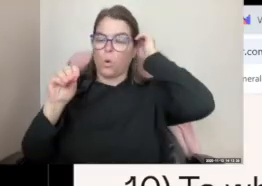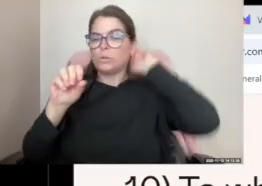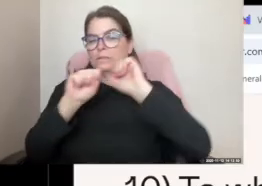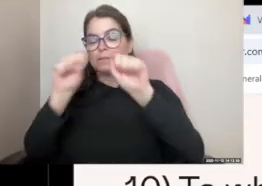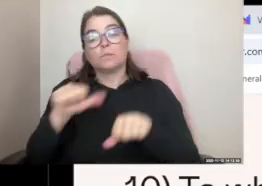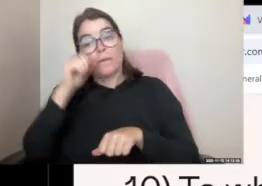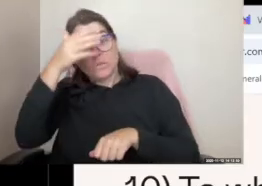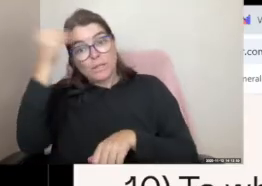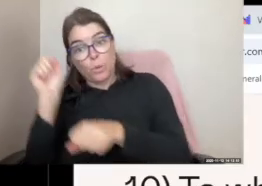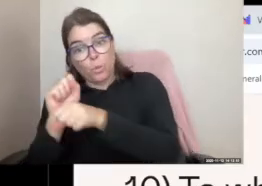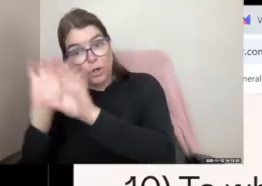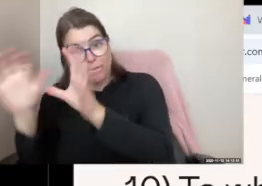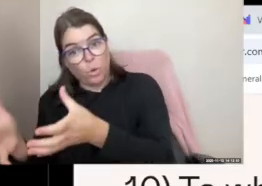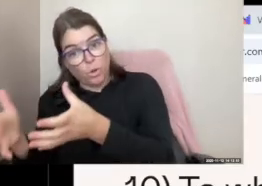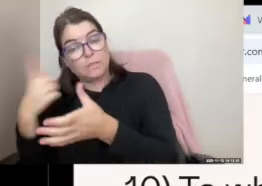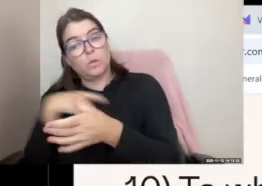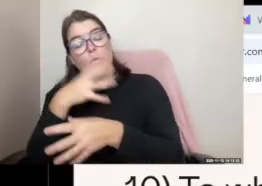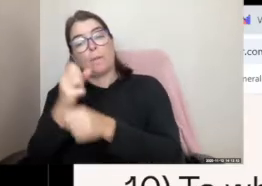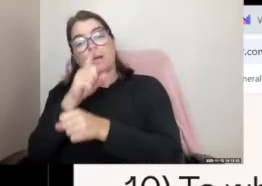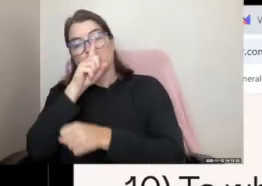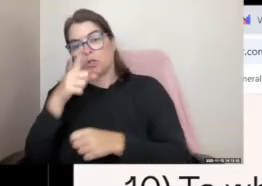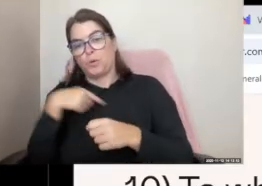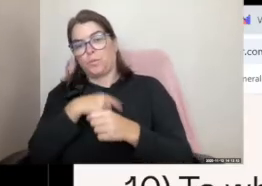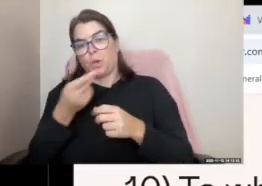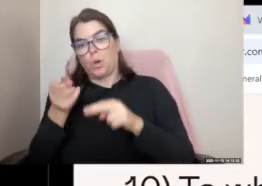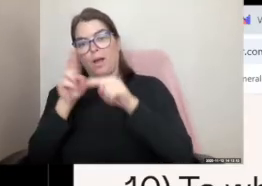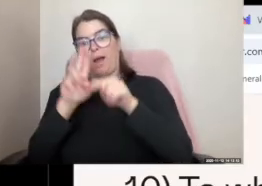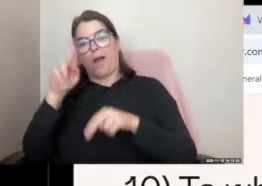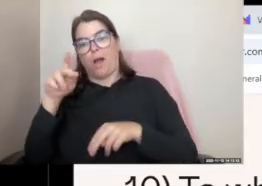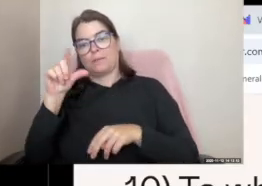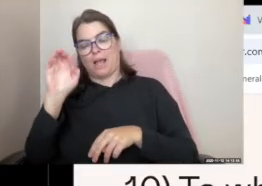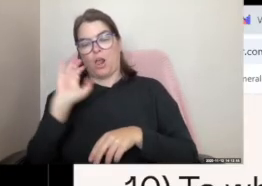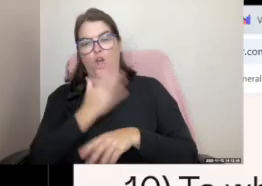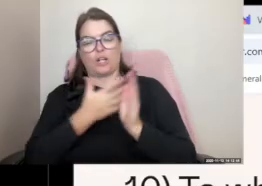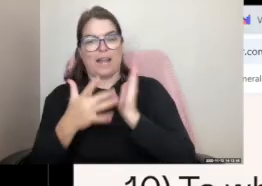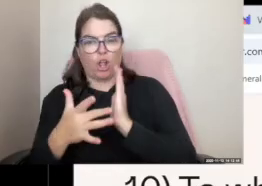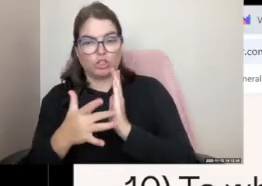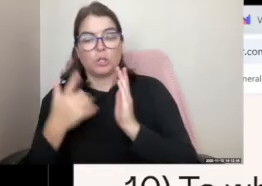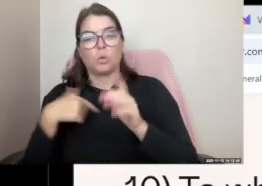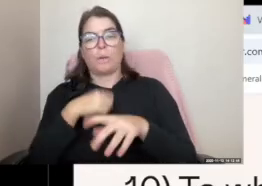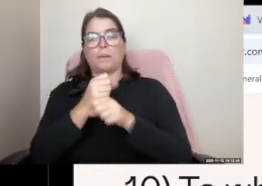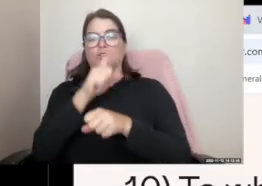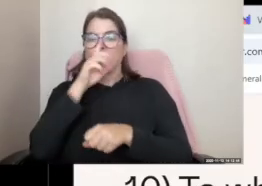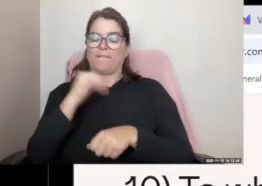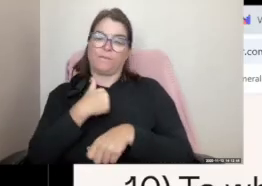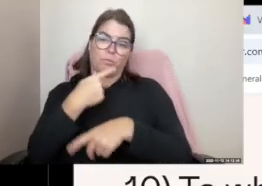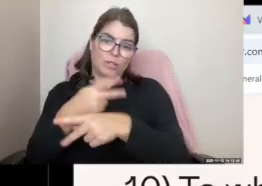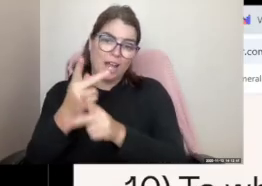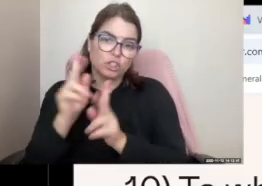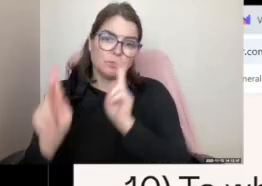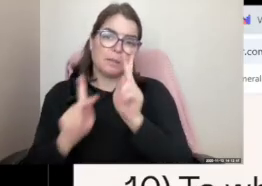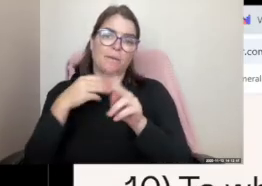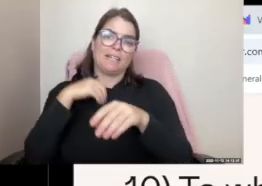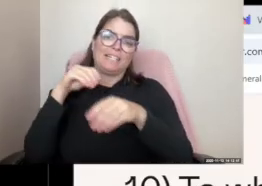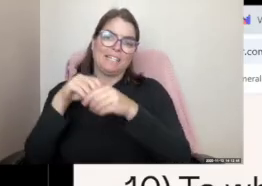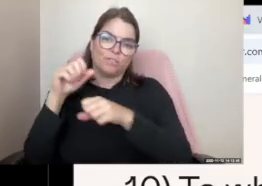have larger, more conversations associated about how we work together to ensure that this entire ecosystem,